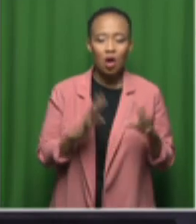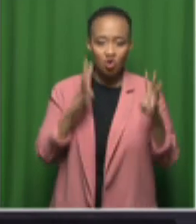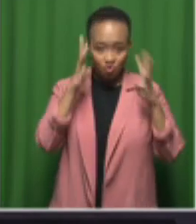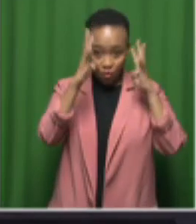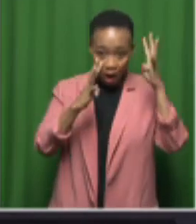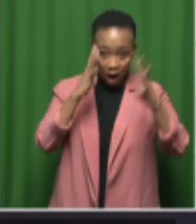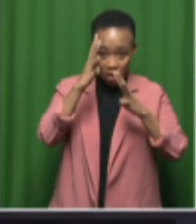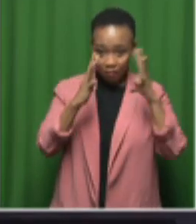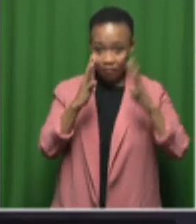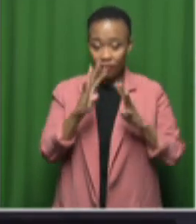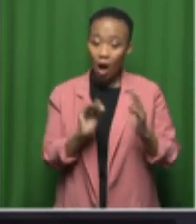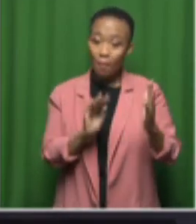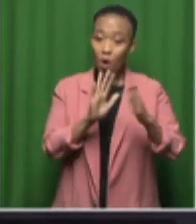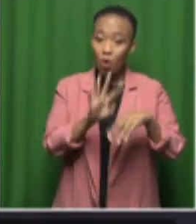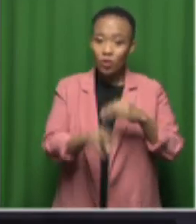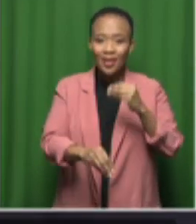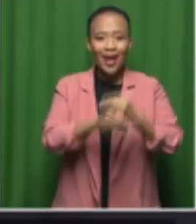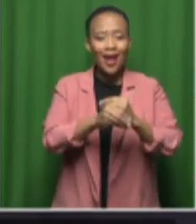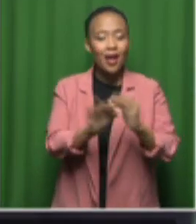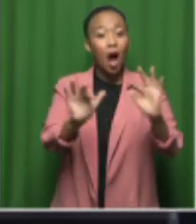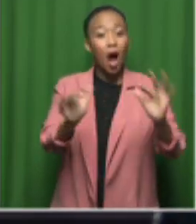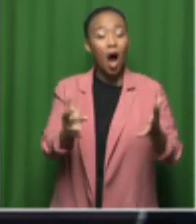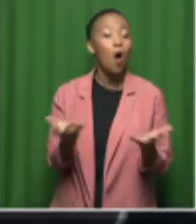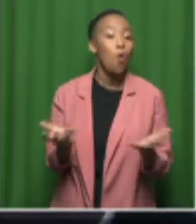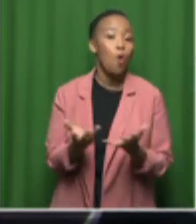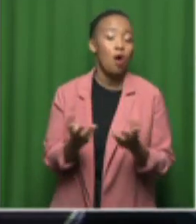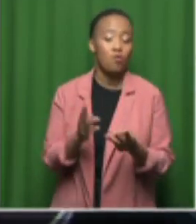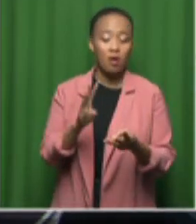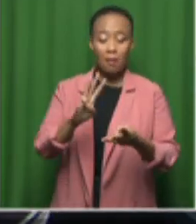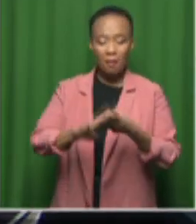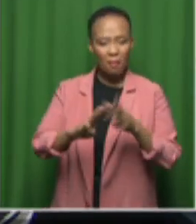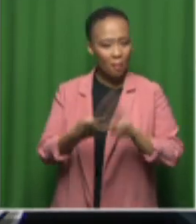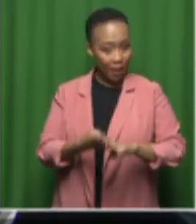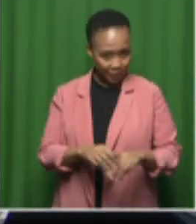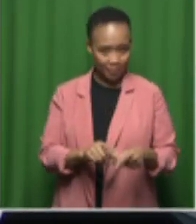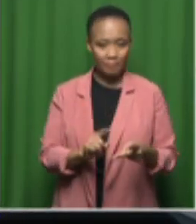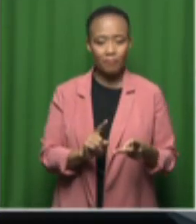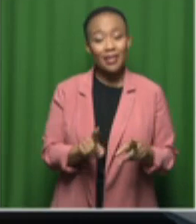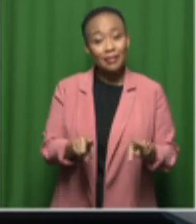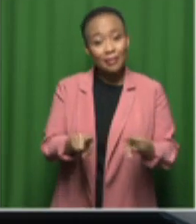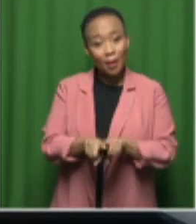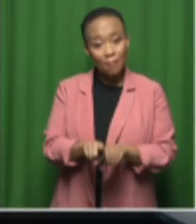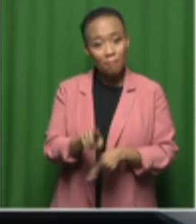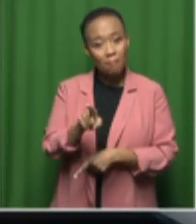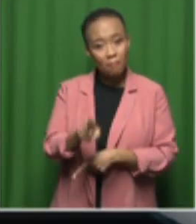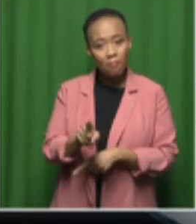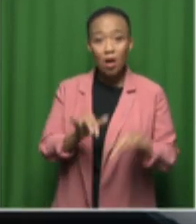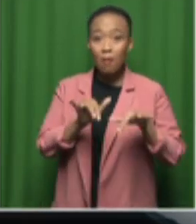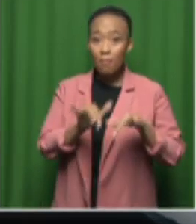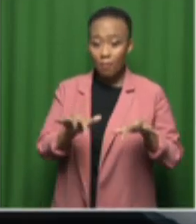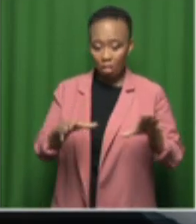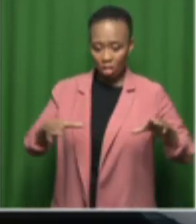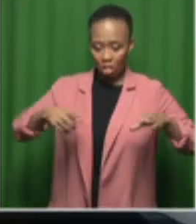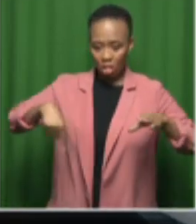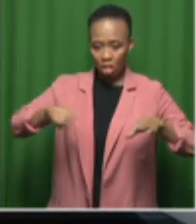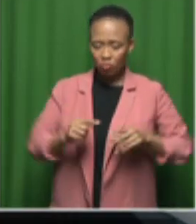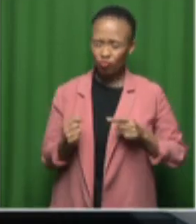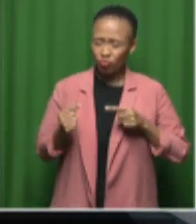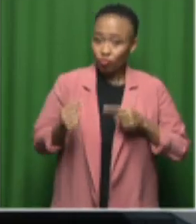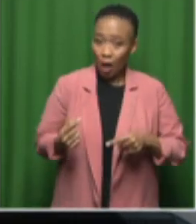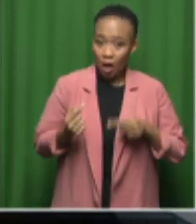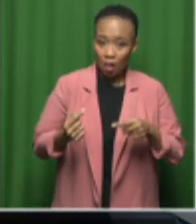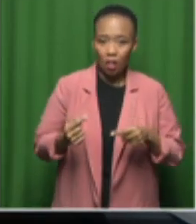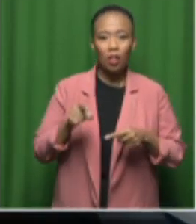to mathematics, and how would it be accepted or embraced by those who are struggling with maths? Okay,